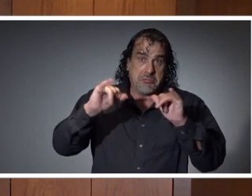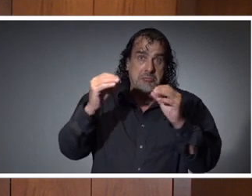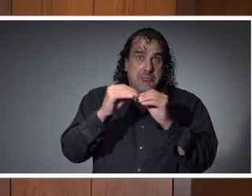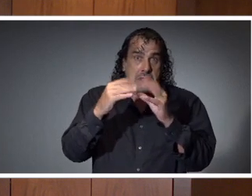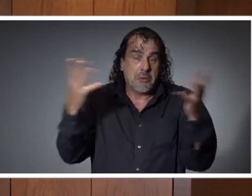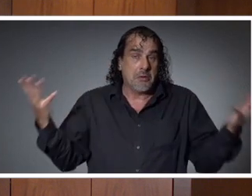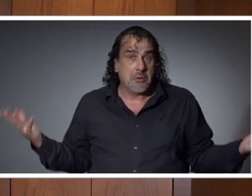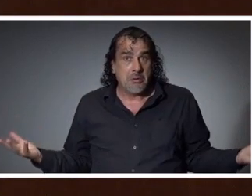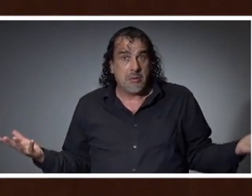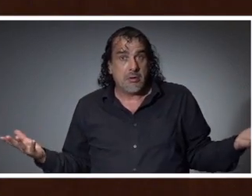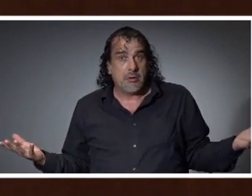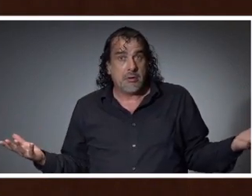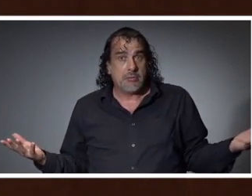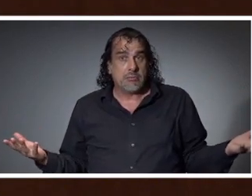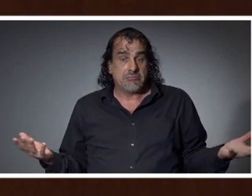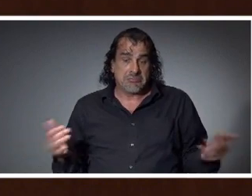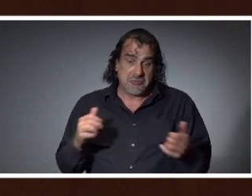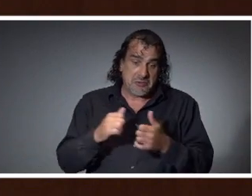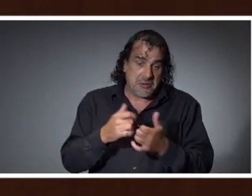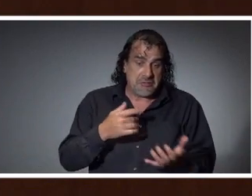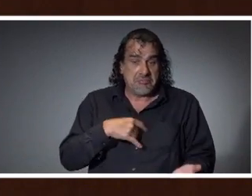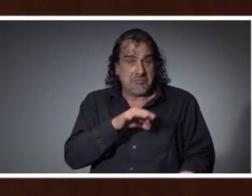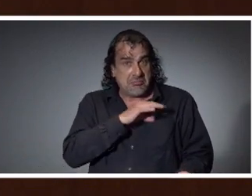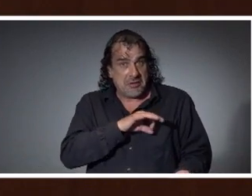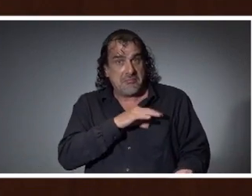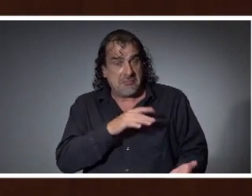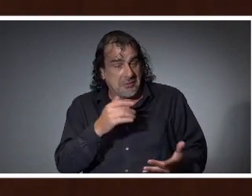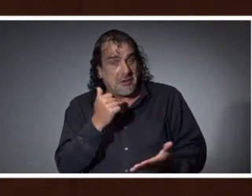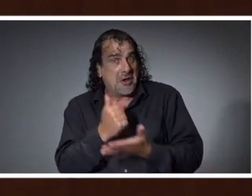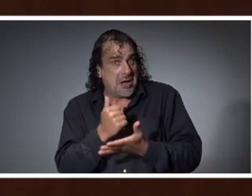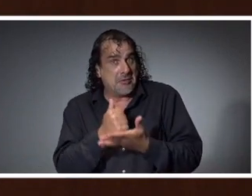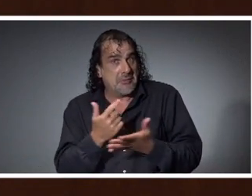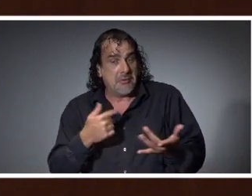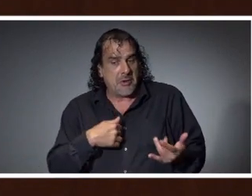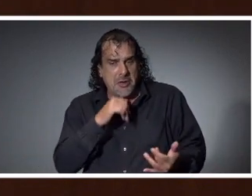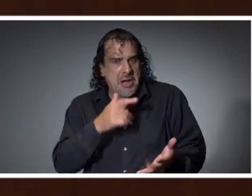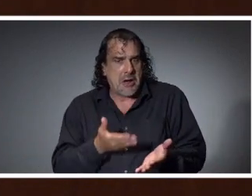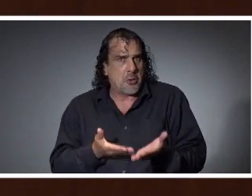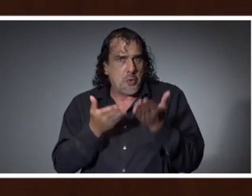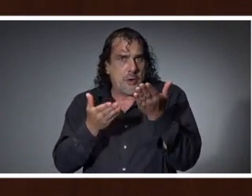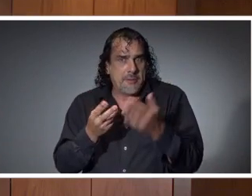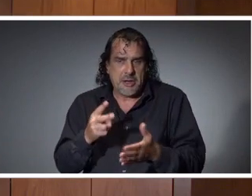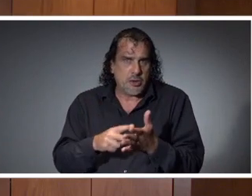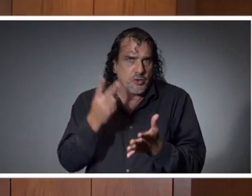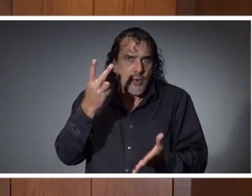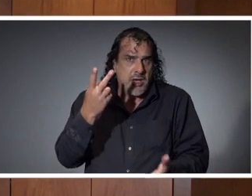You know, could it be beneficial? It could be beneficial, but it's just not a recommended practice.